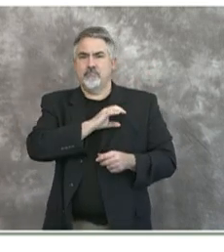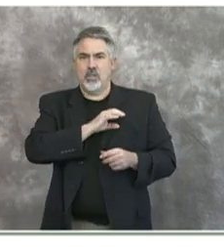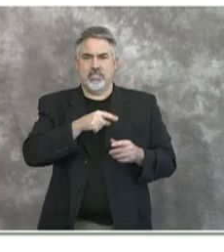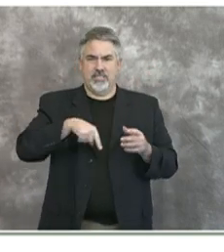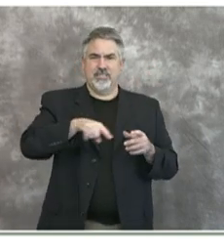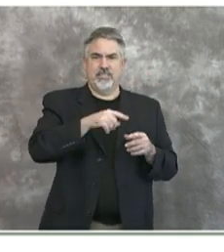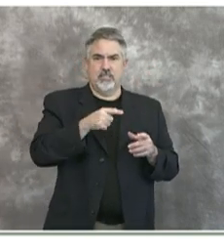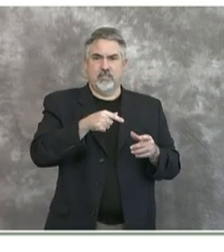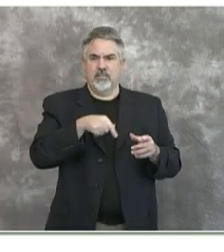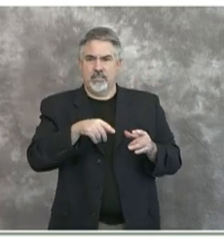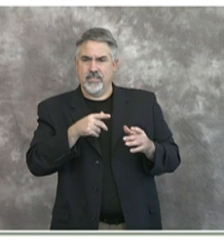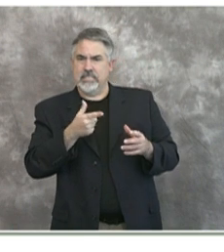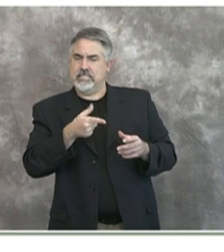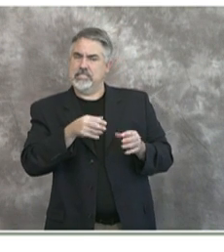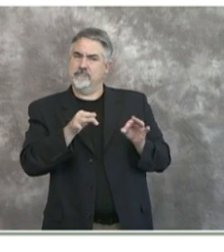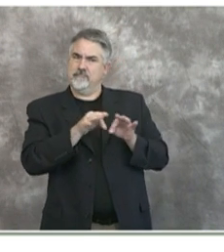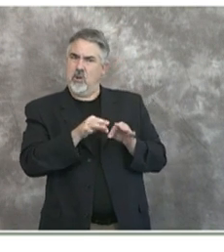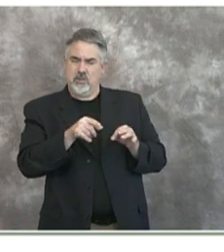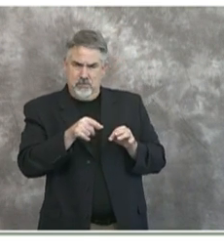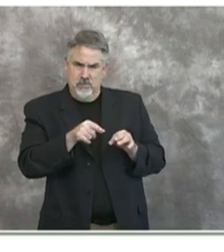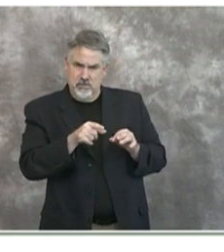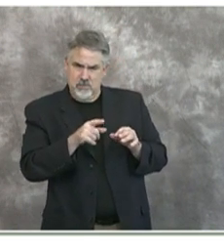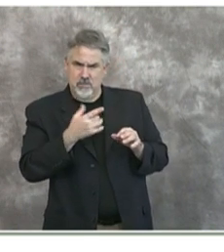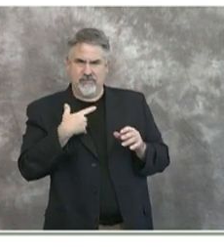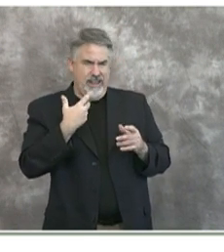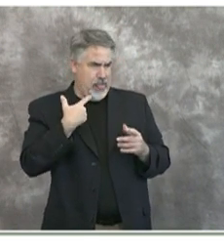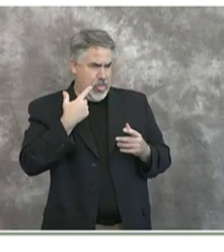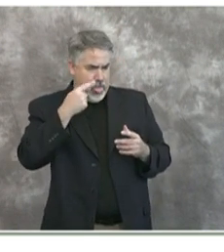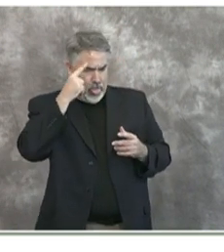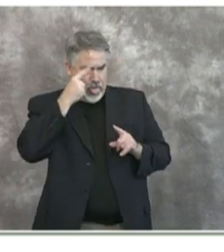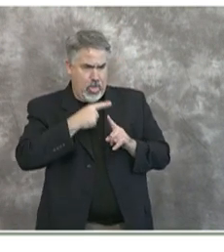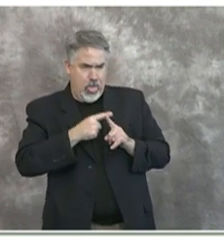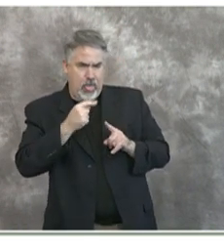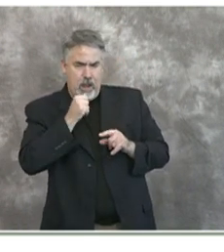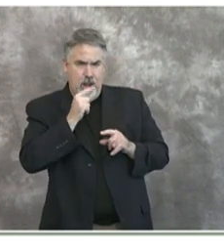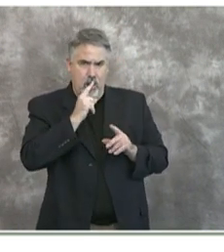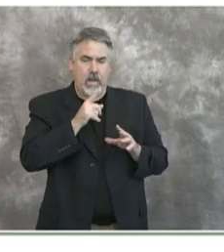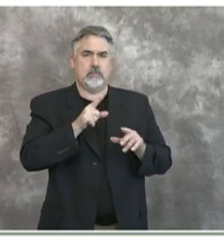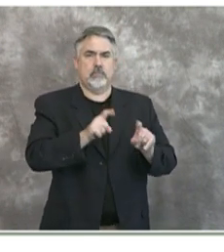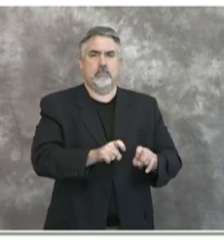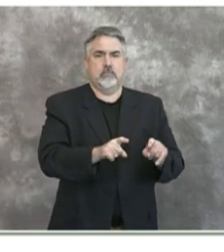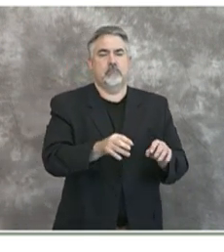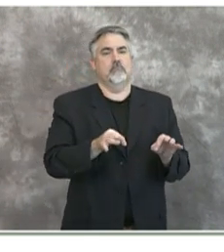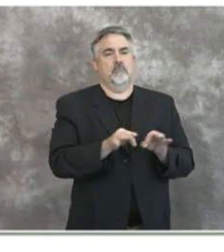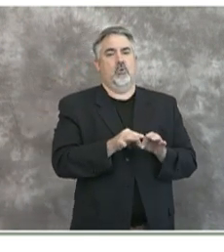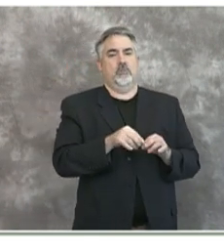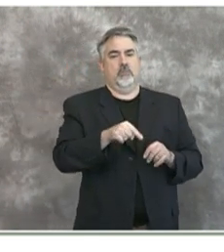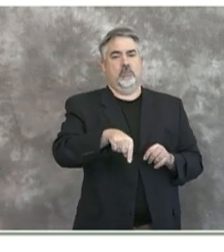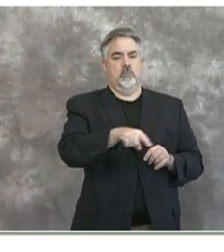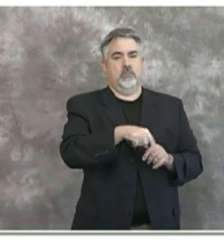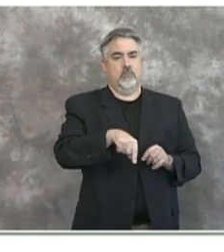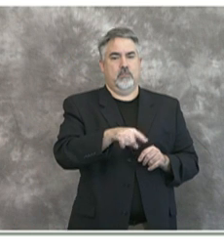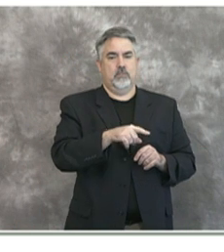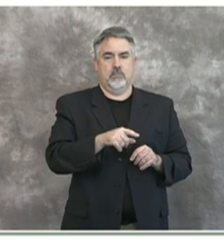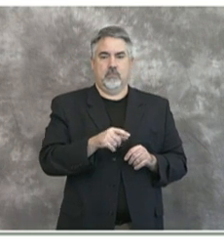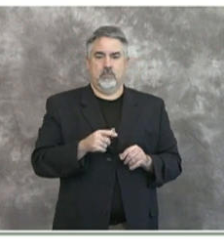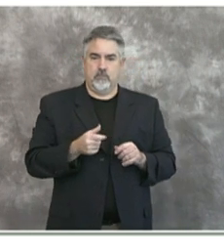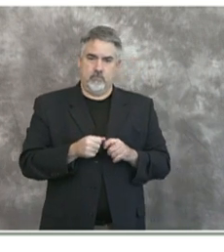in communities expressing or experiencing high levels or high numbers of